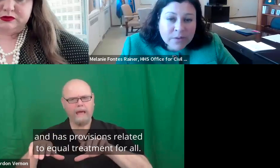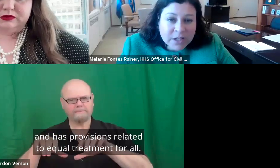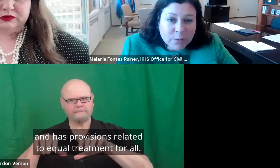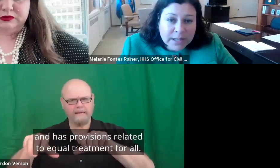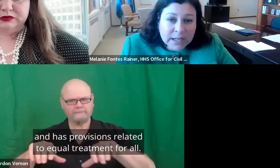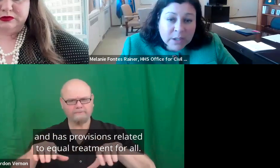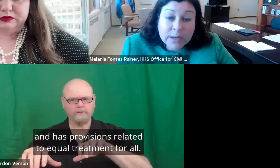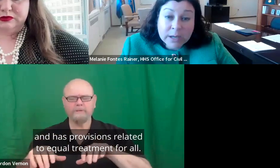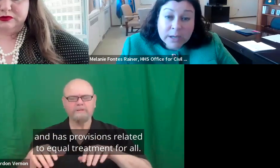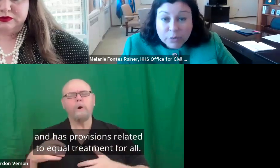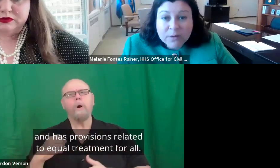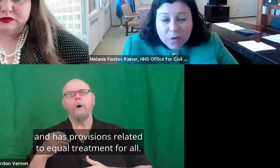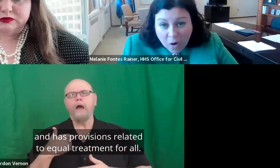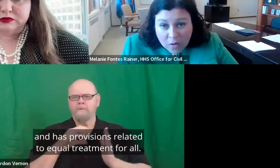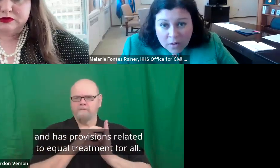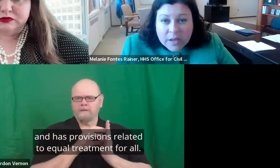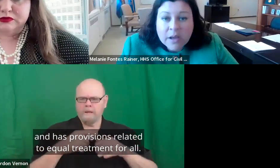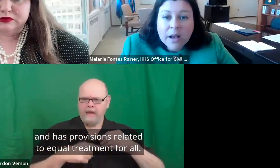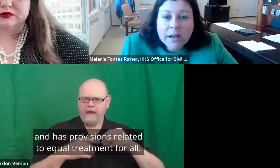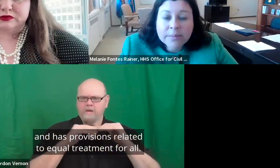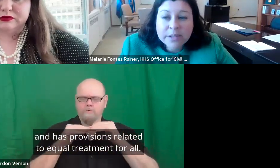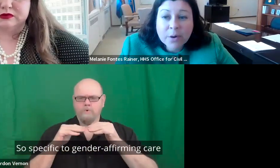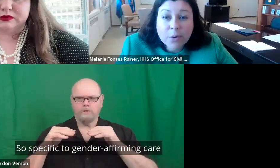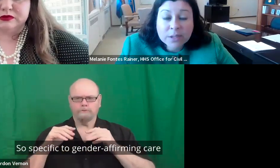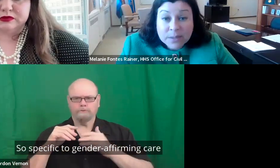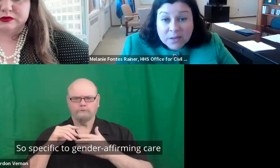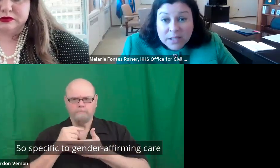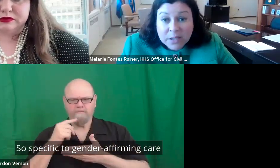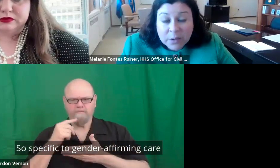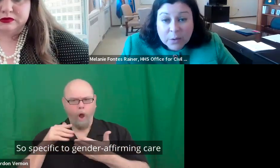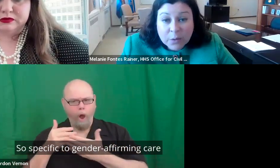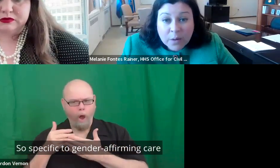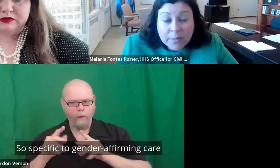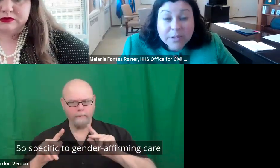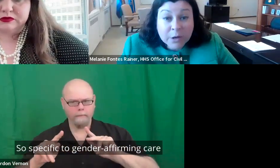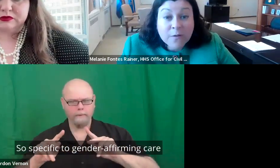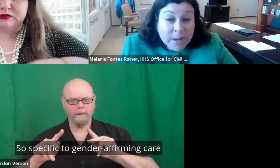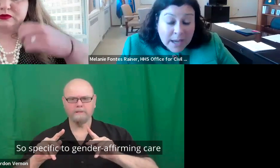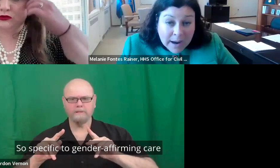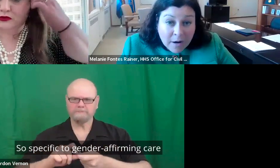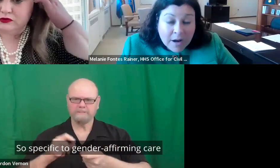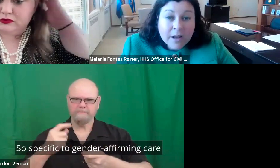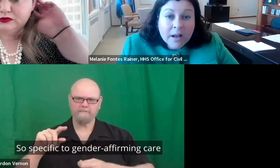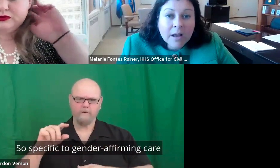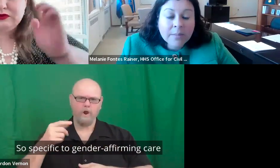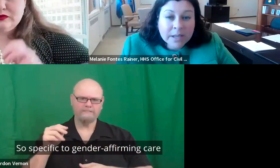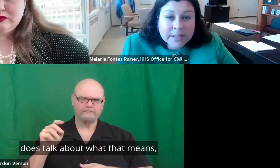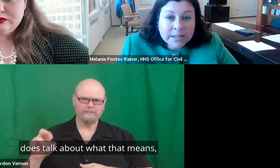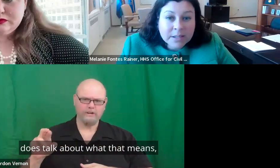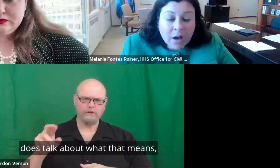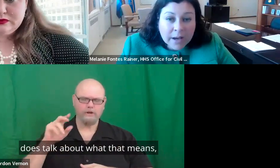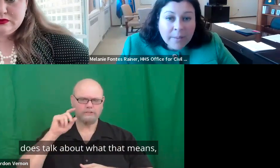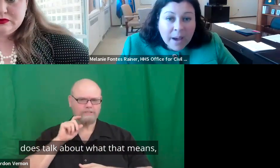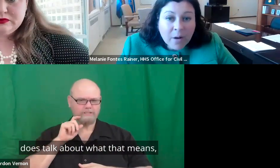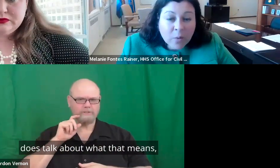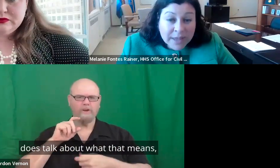and has provisions related to equal treatment for all. So specific to gender affirming care,